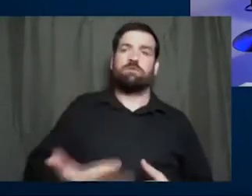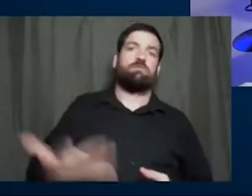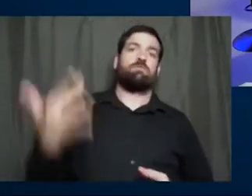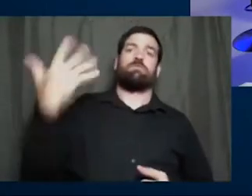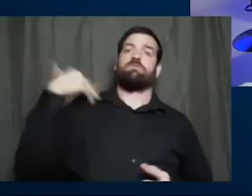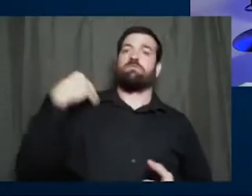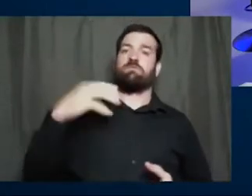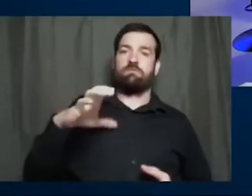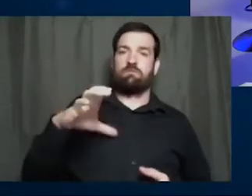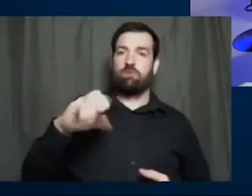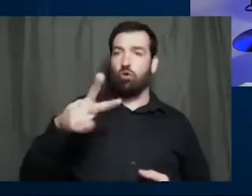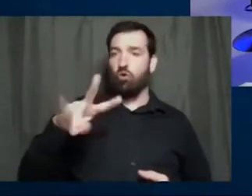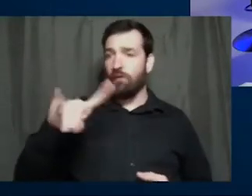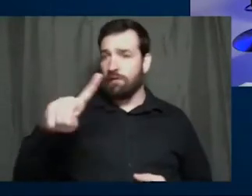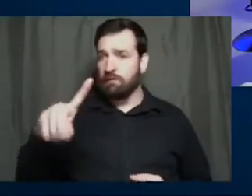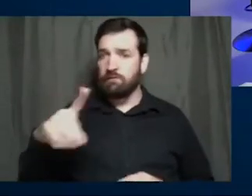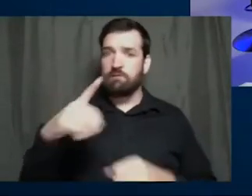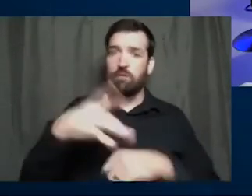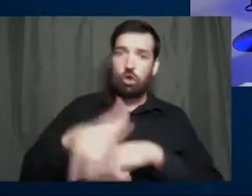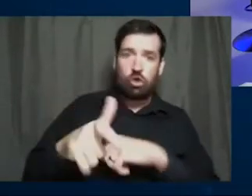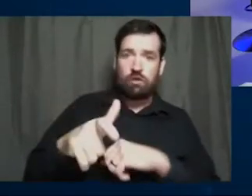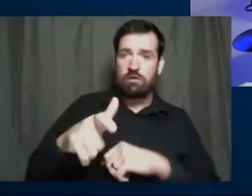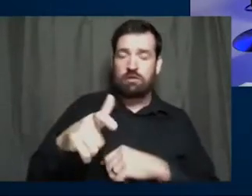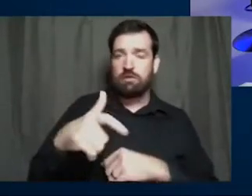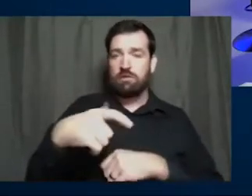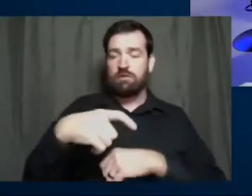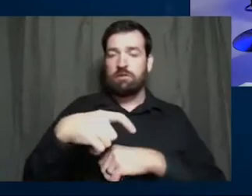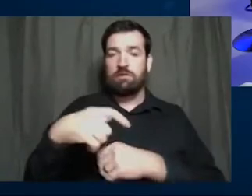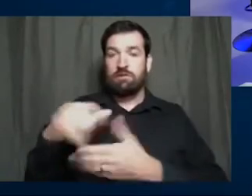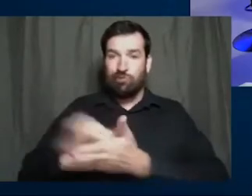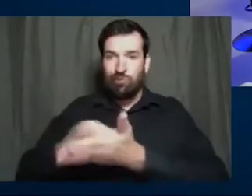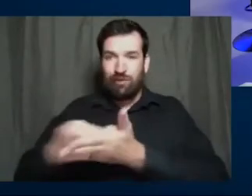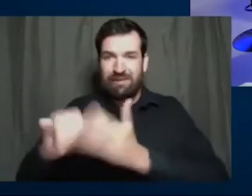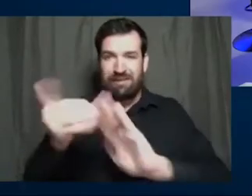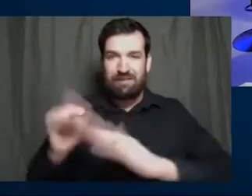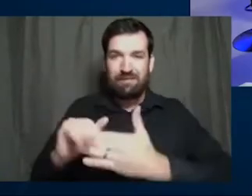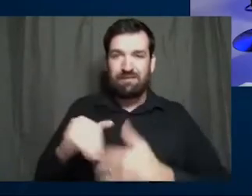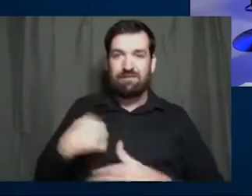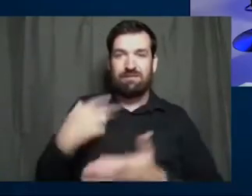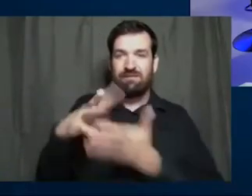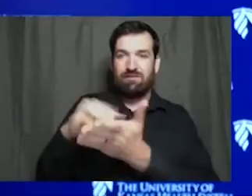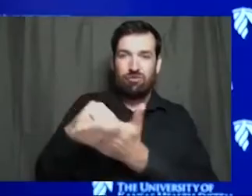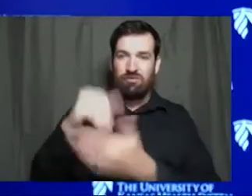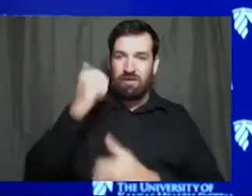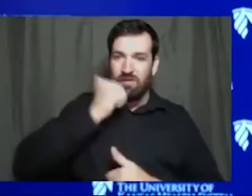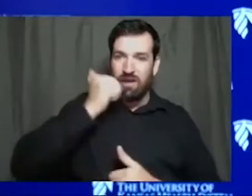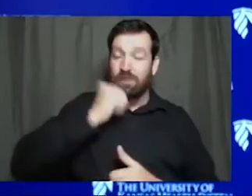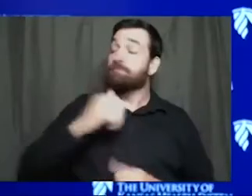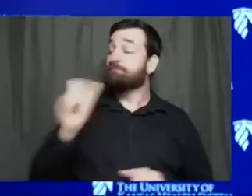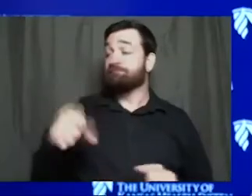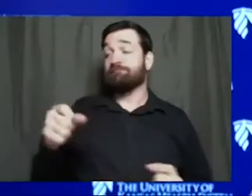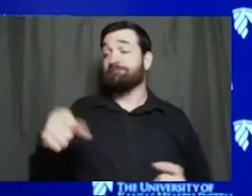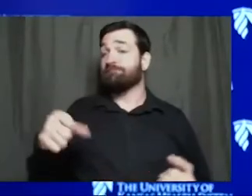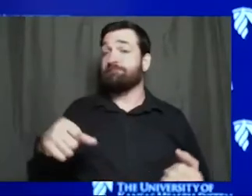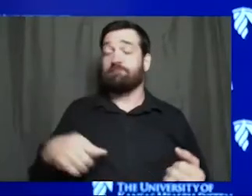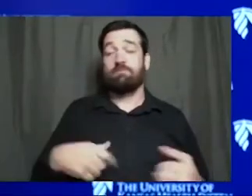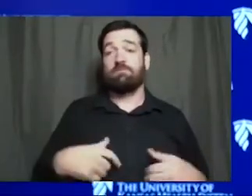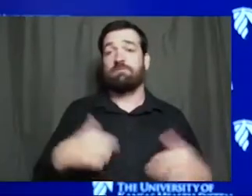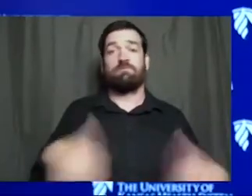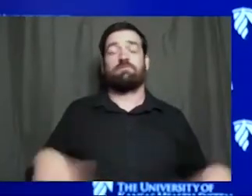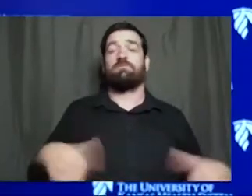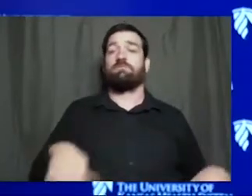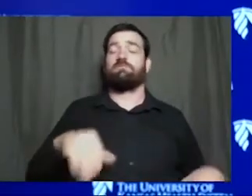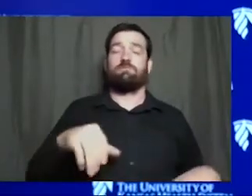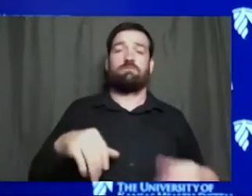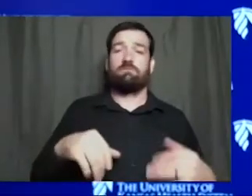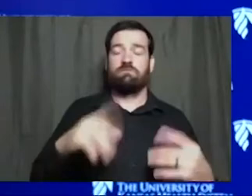what we were seeing as we were learning as we went every single day? Yeah, I mean, it was pretty astounding, and it was in New York City, and then it was